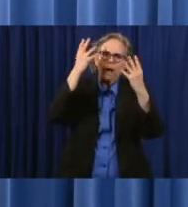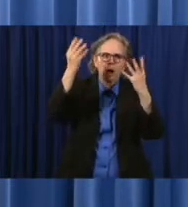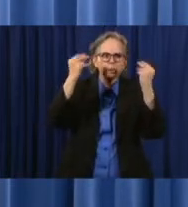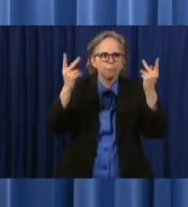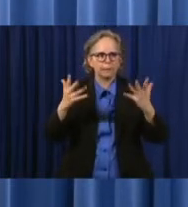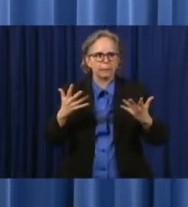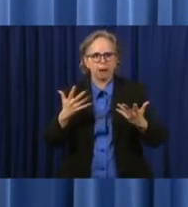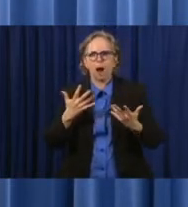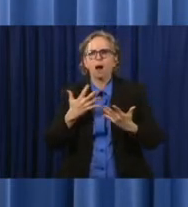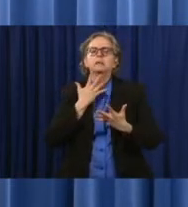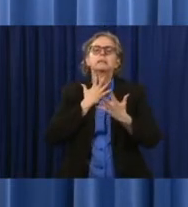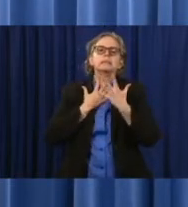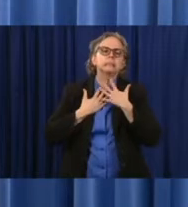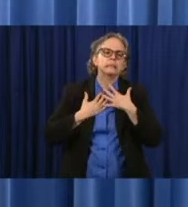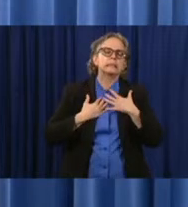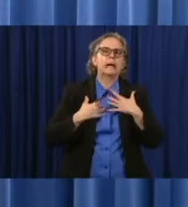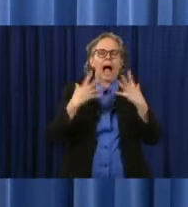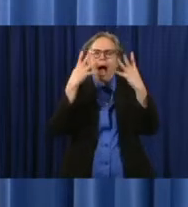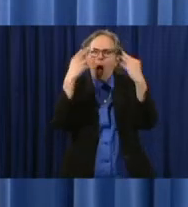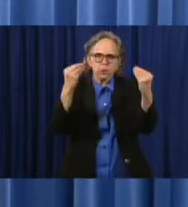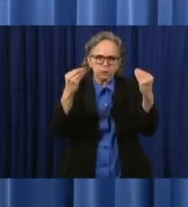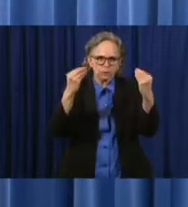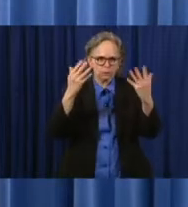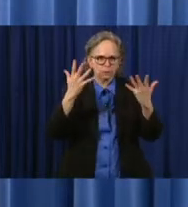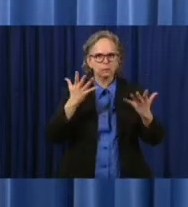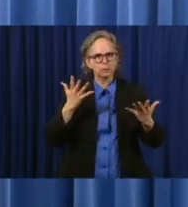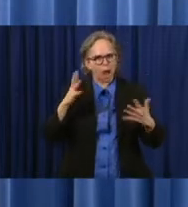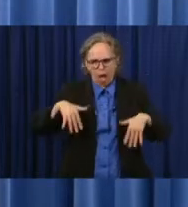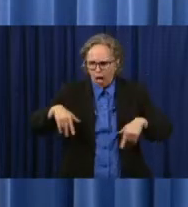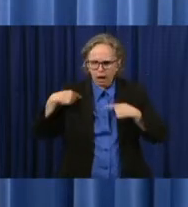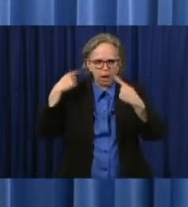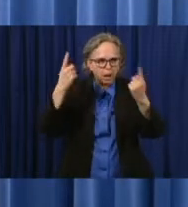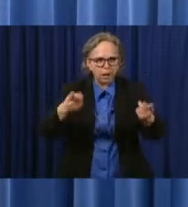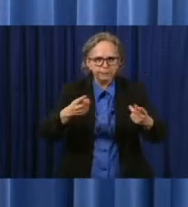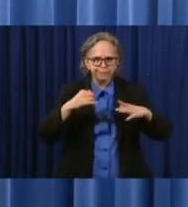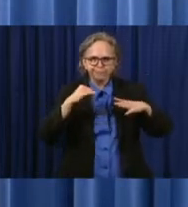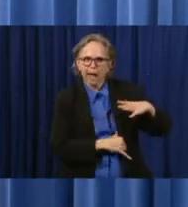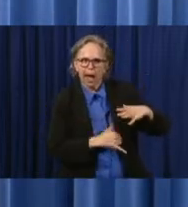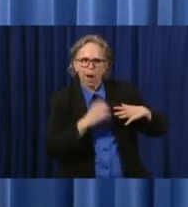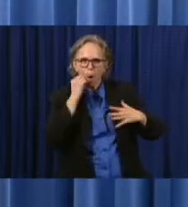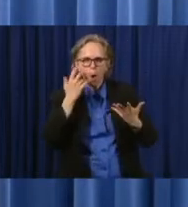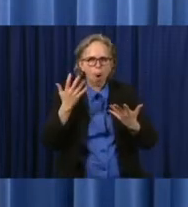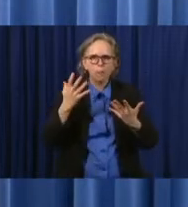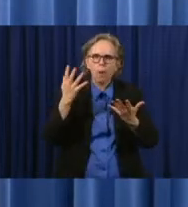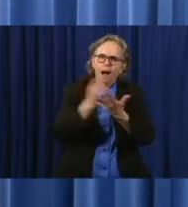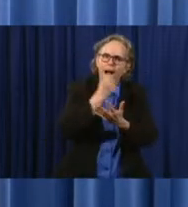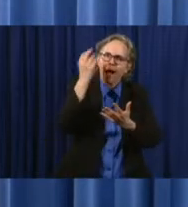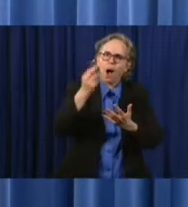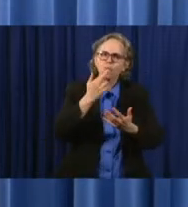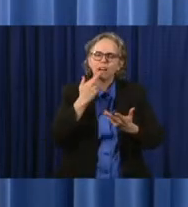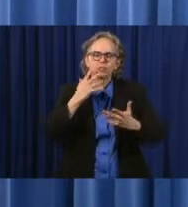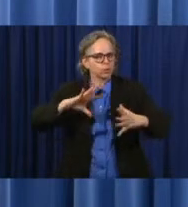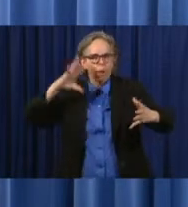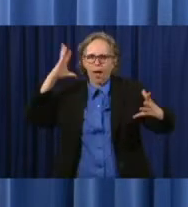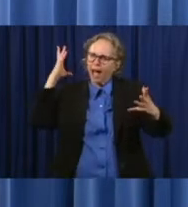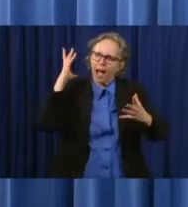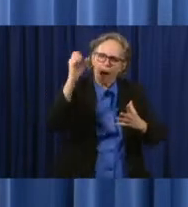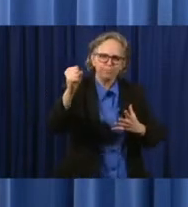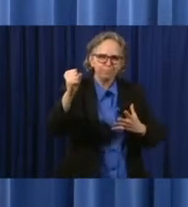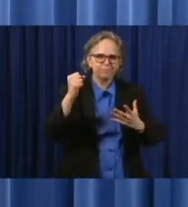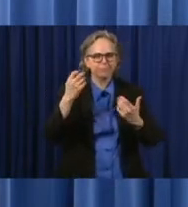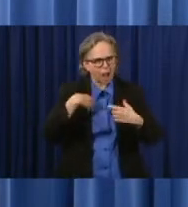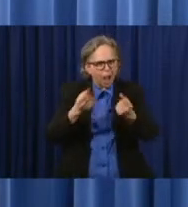haven't had the opportunity to go to a restaurant, go to a bar. Now they're taking that opportunity. And absolutely nothing wrong with that at